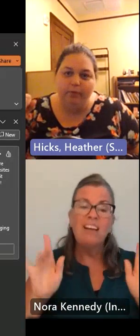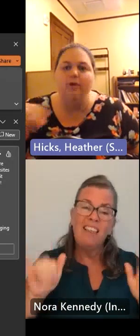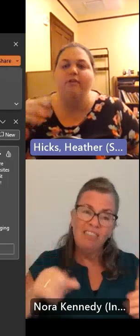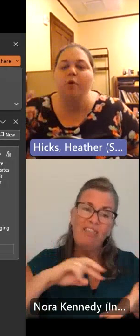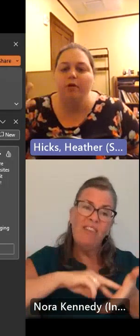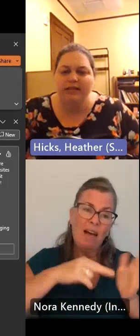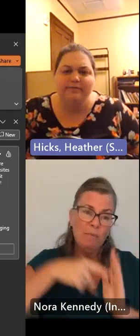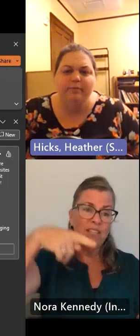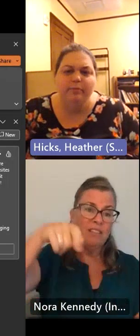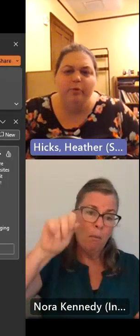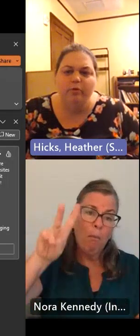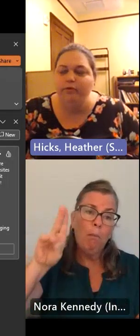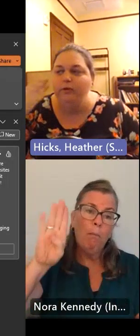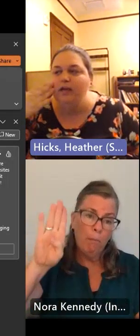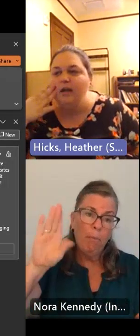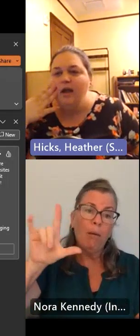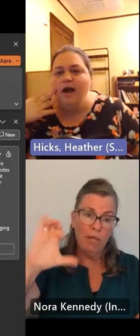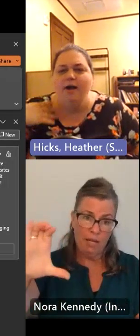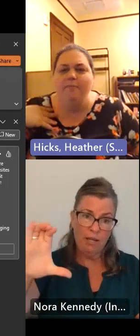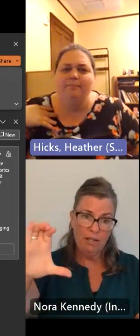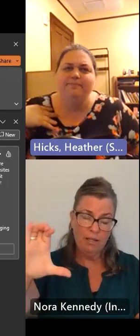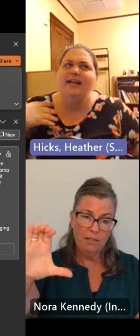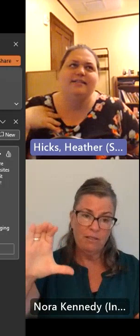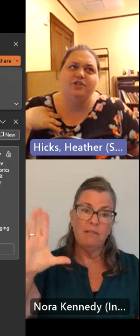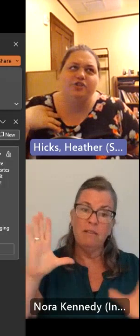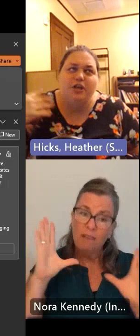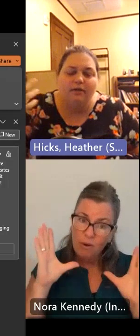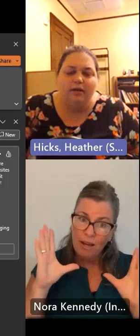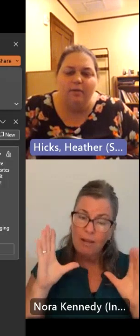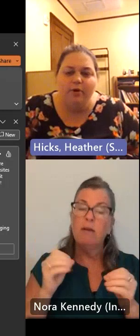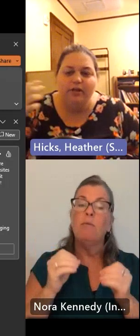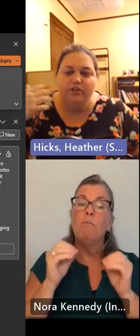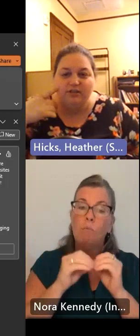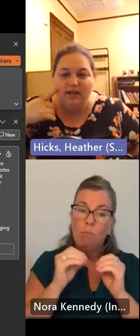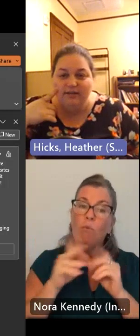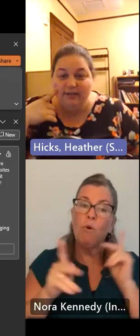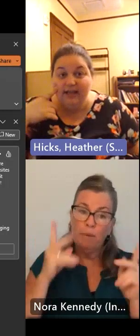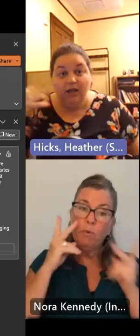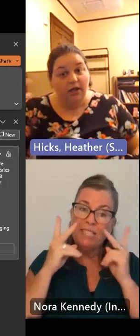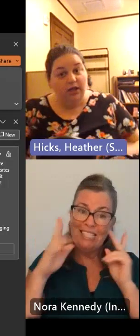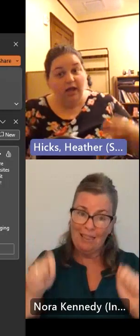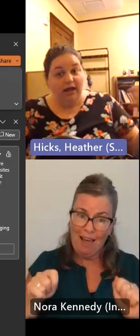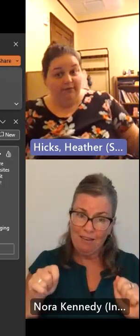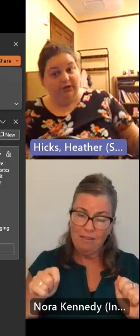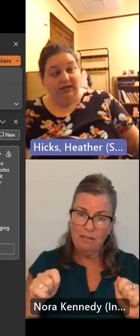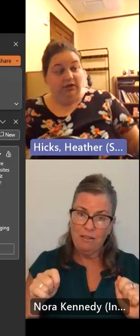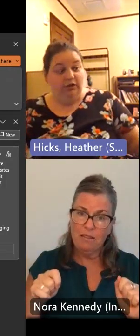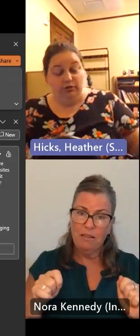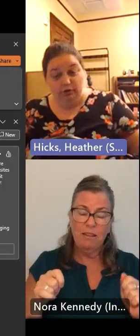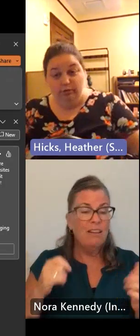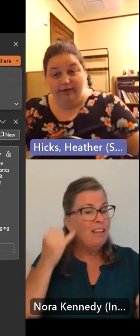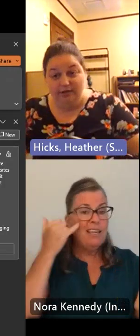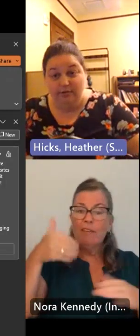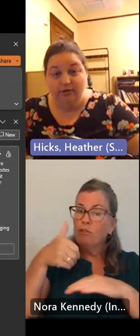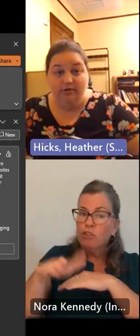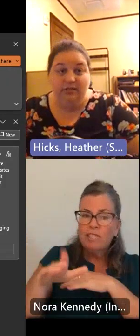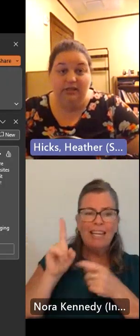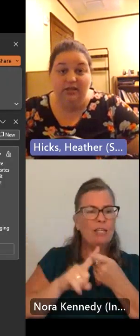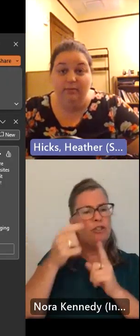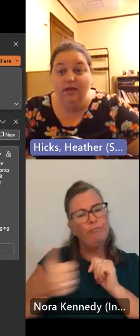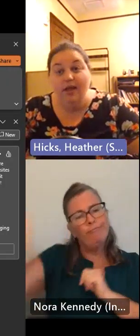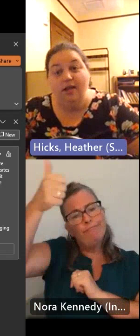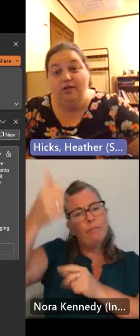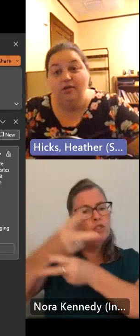accessible. Or if more than 7 people will view it. That is a generic number. It's just kind of like, yeah, if you're sending it to your supervisor or